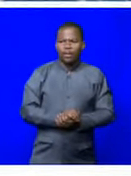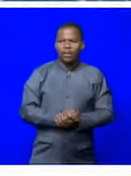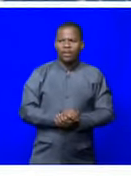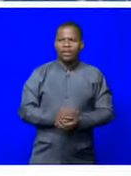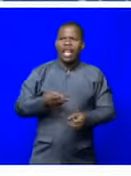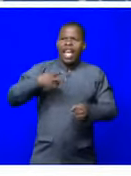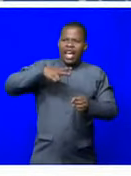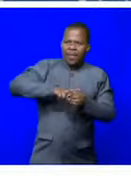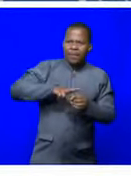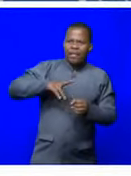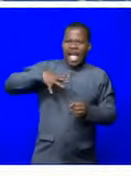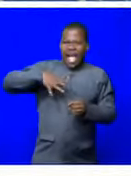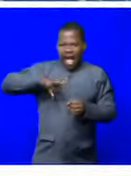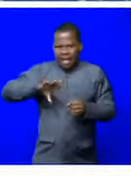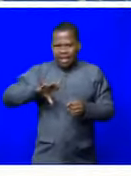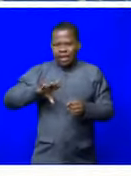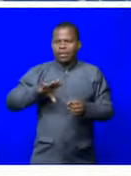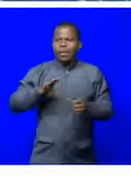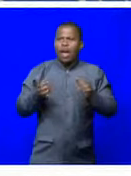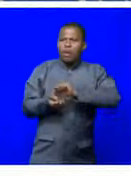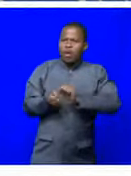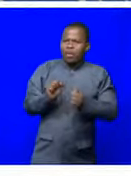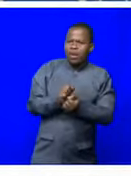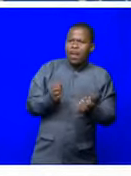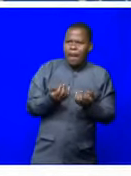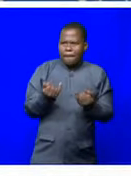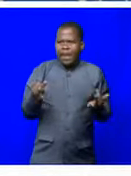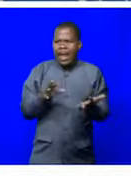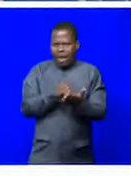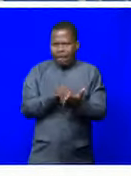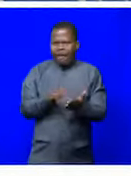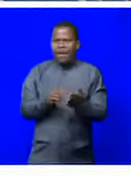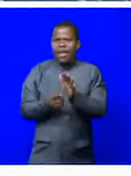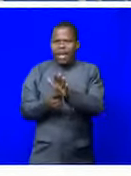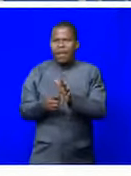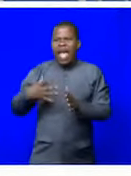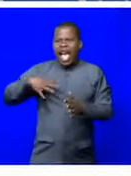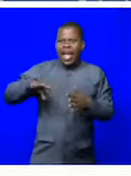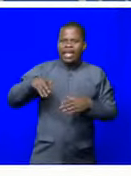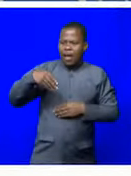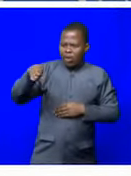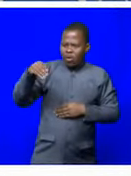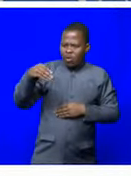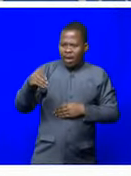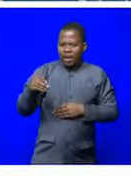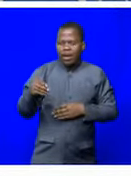a number of reasons, ranging from either failure to submit all the relevant documents